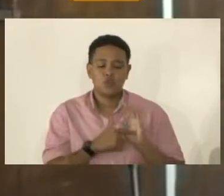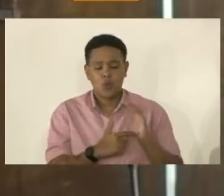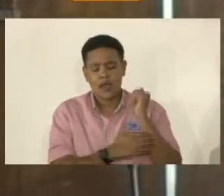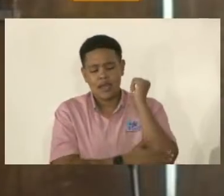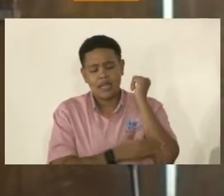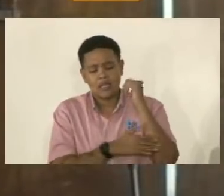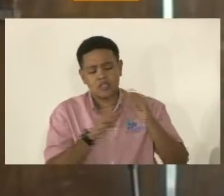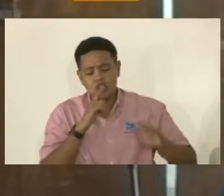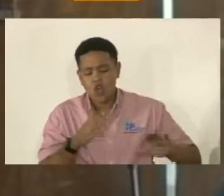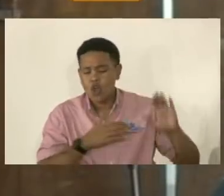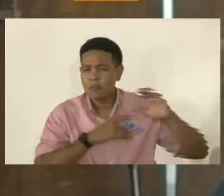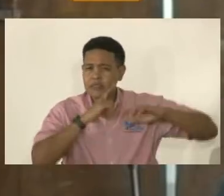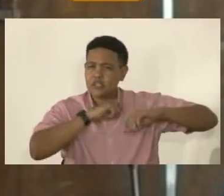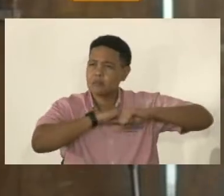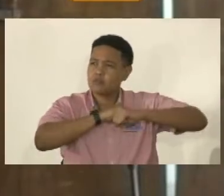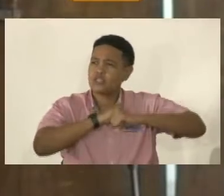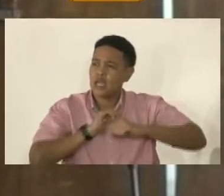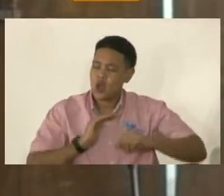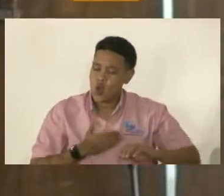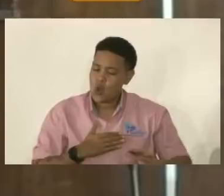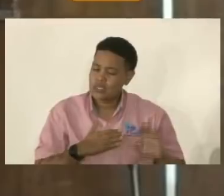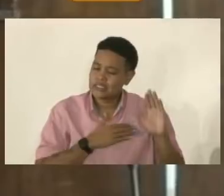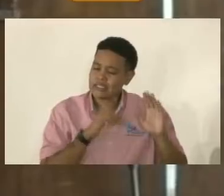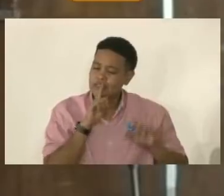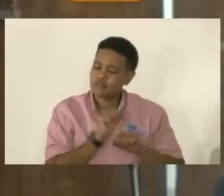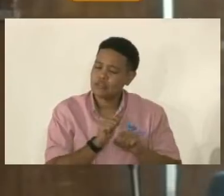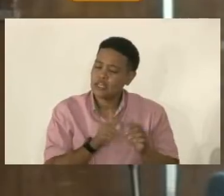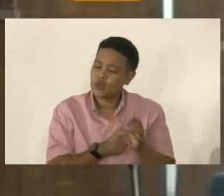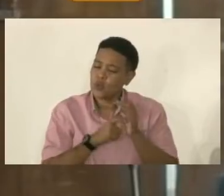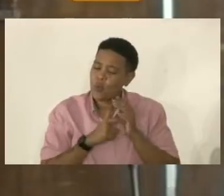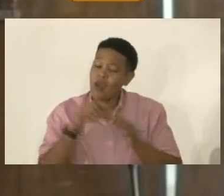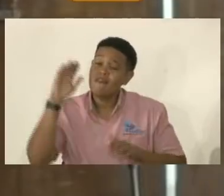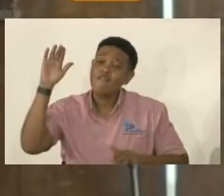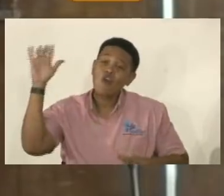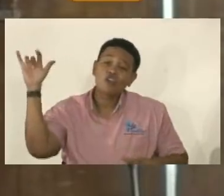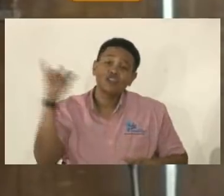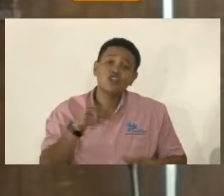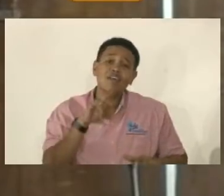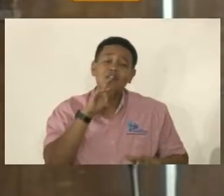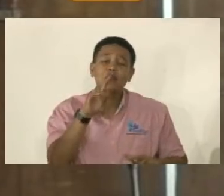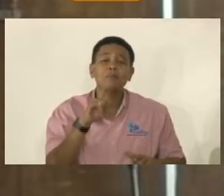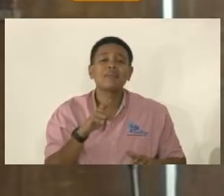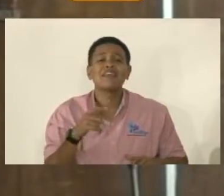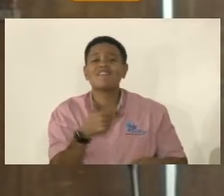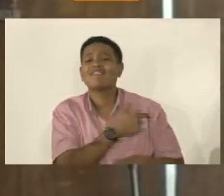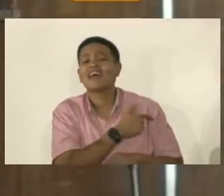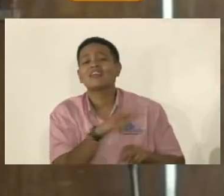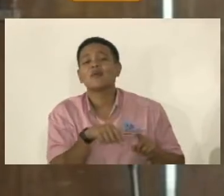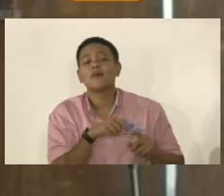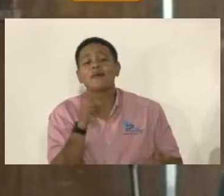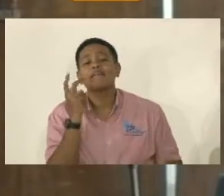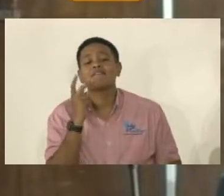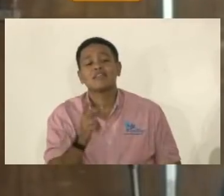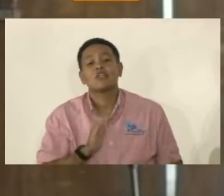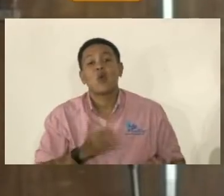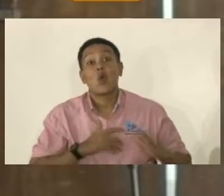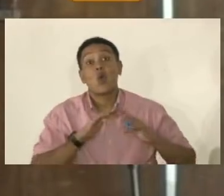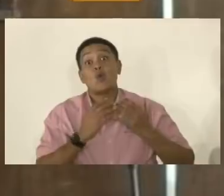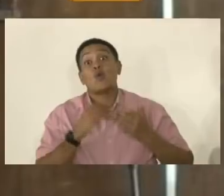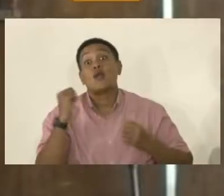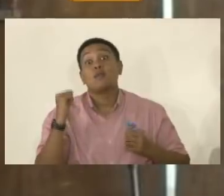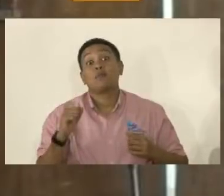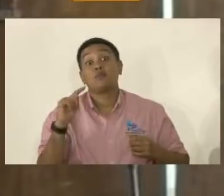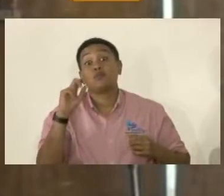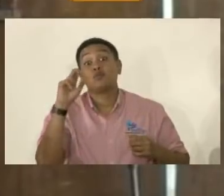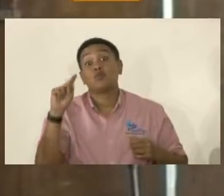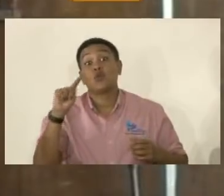to protecting our citizens by requiring foreign travelers to be vaccinated when visiting our world-class tourist destinations, just